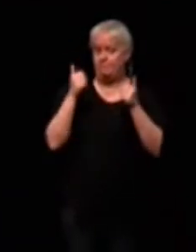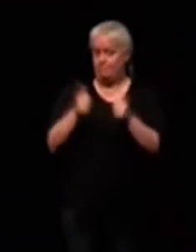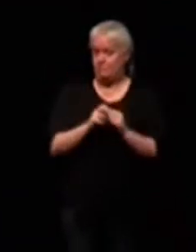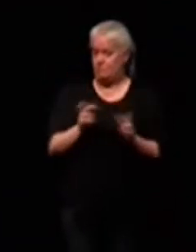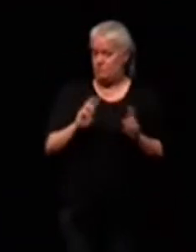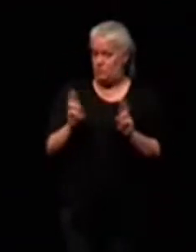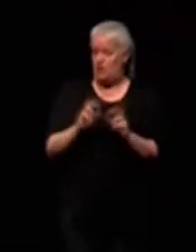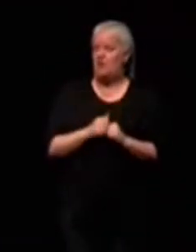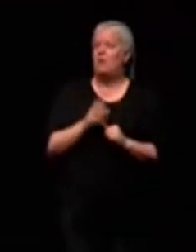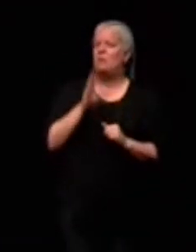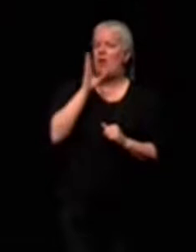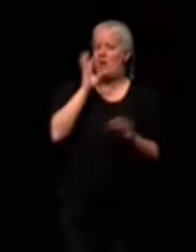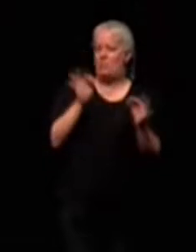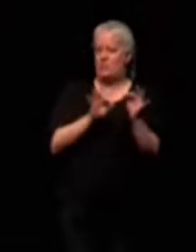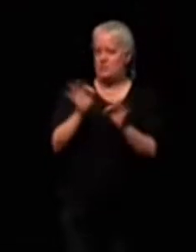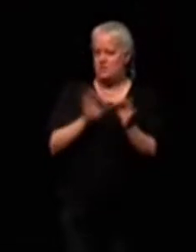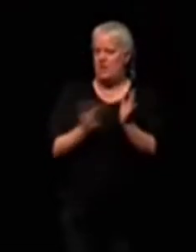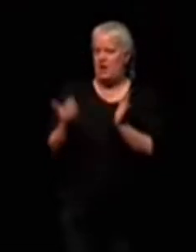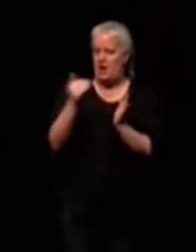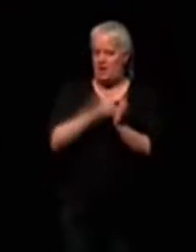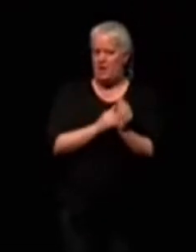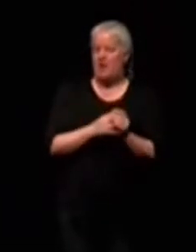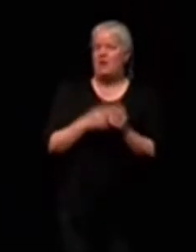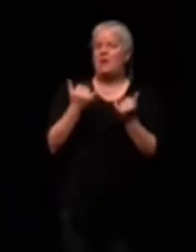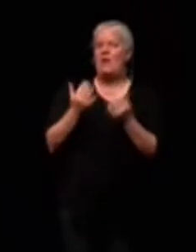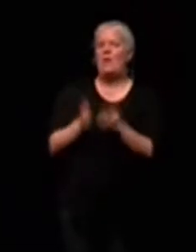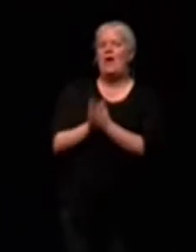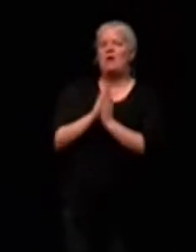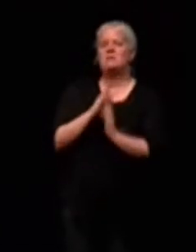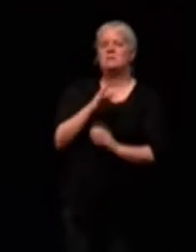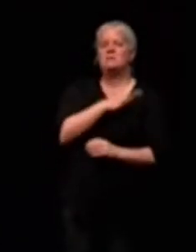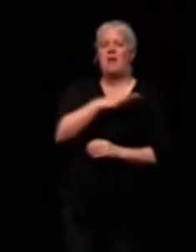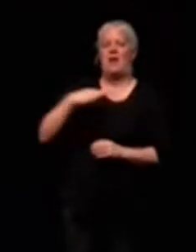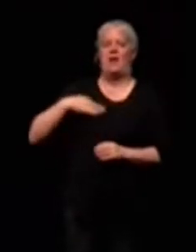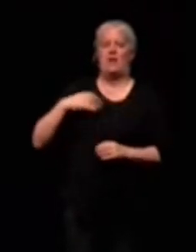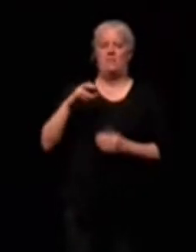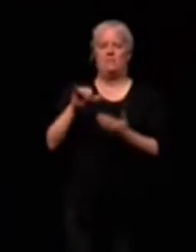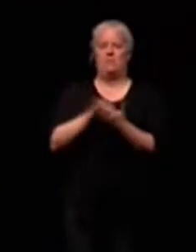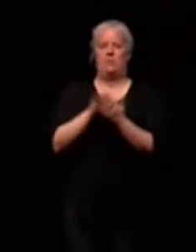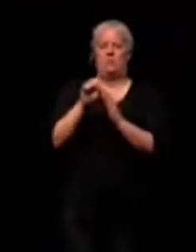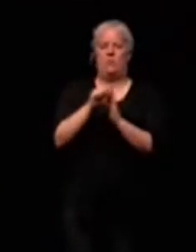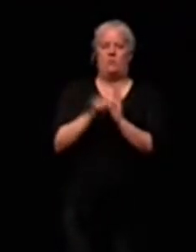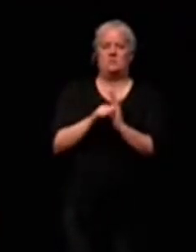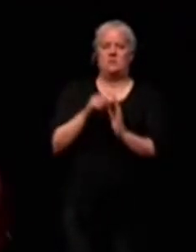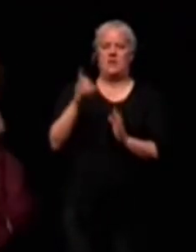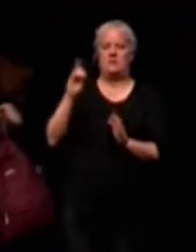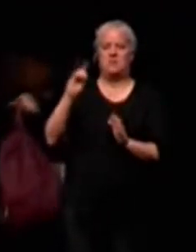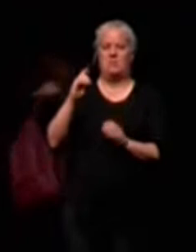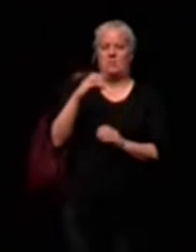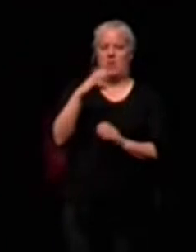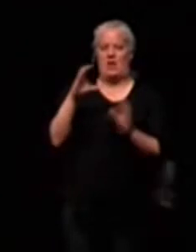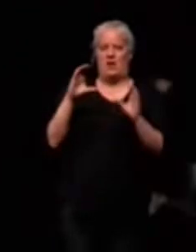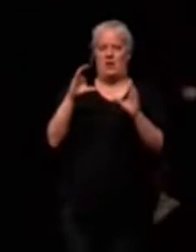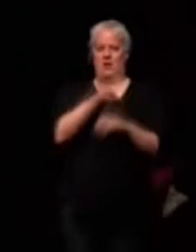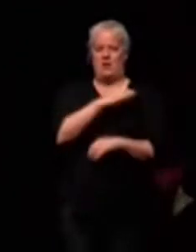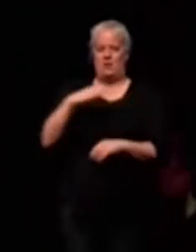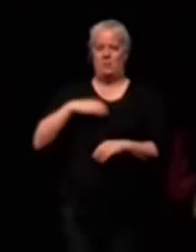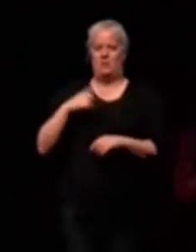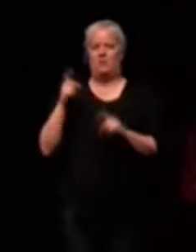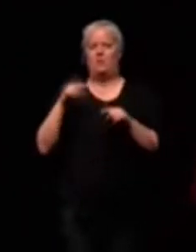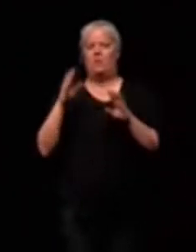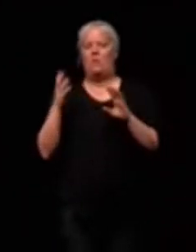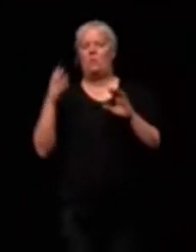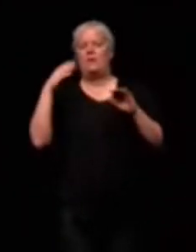again. Can I ask the staff of the New York State Democratic Committee to please go into the hall and ensure that all delegates are